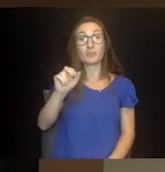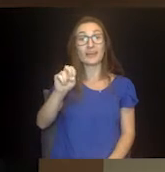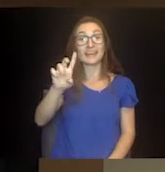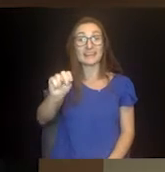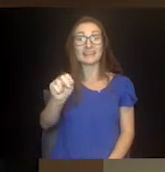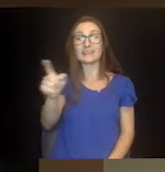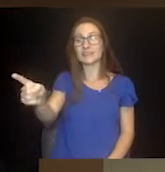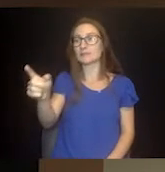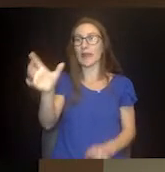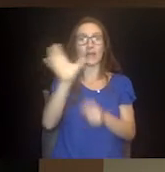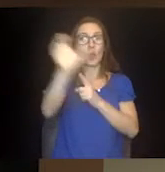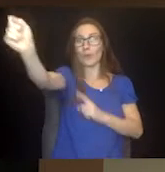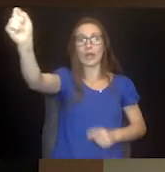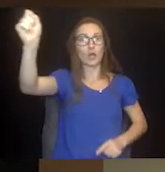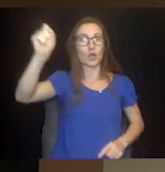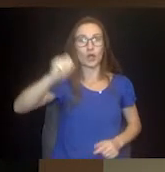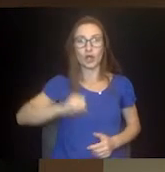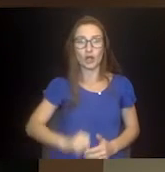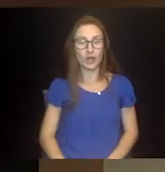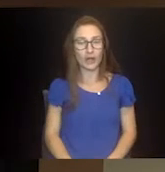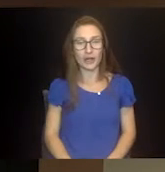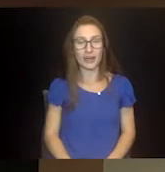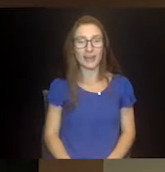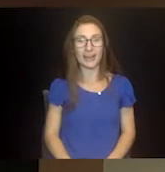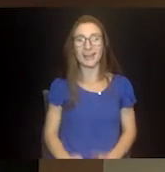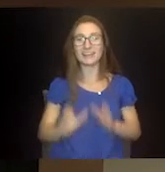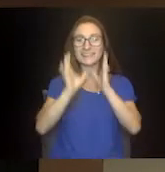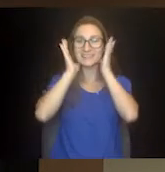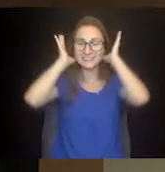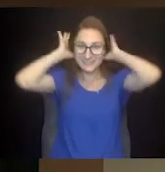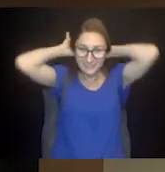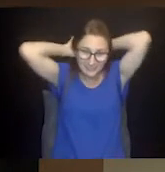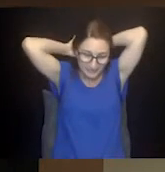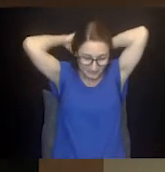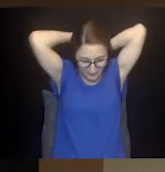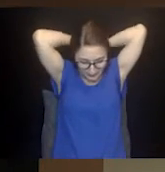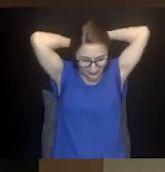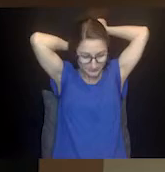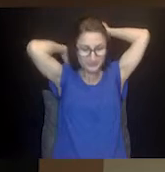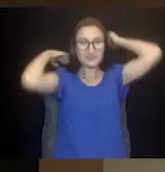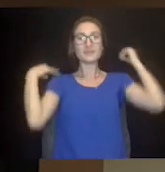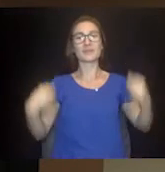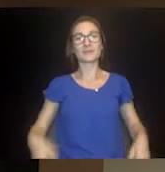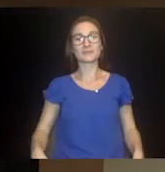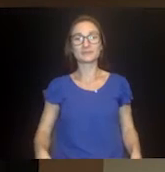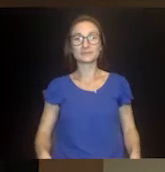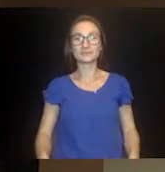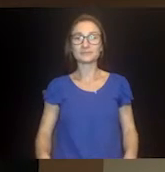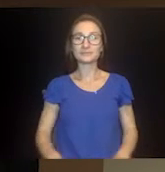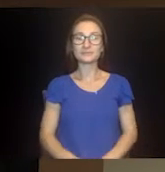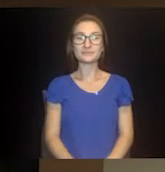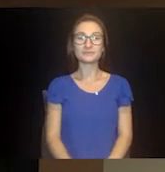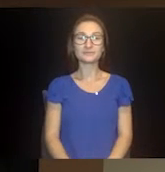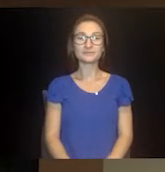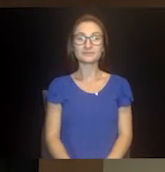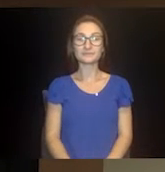Brandon is my go-getter. So, yes, so I